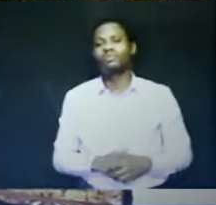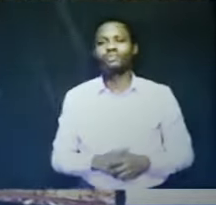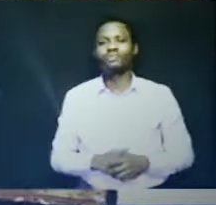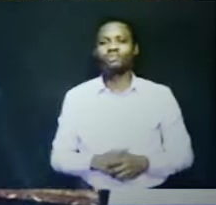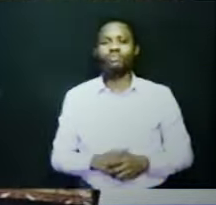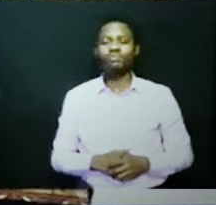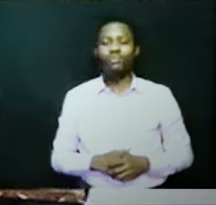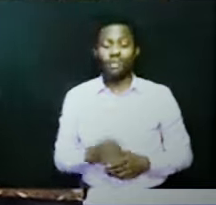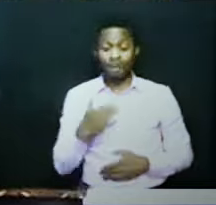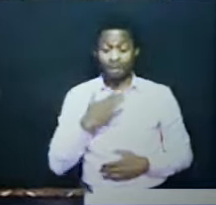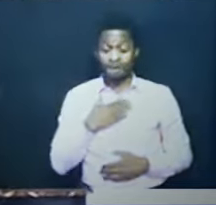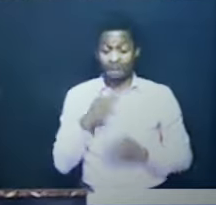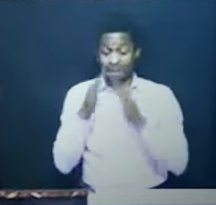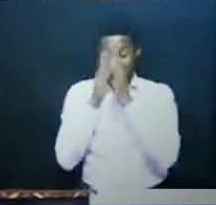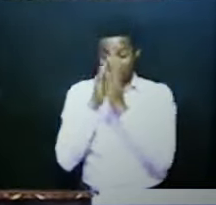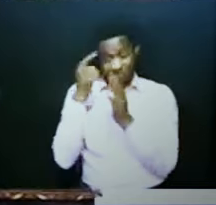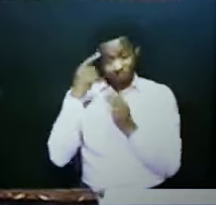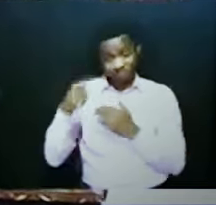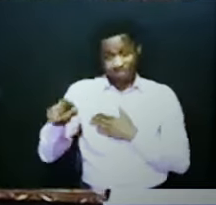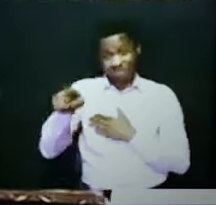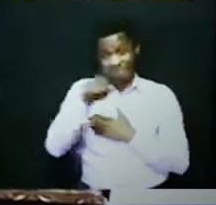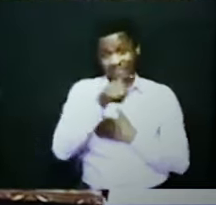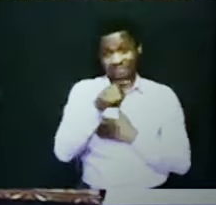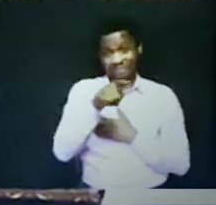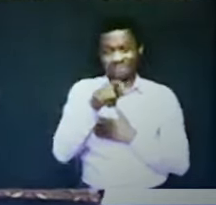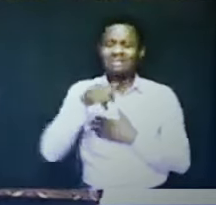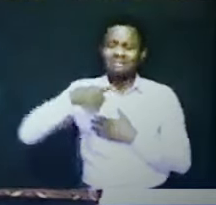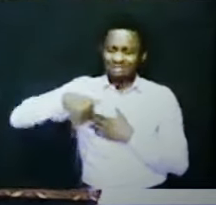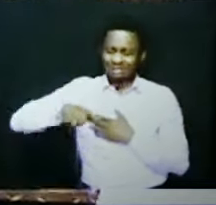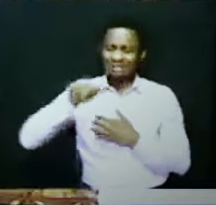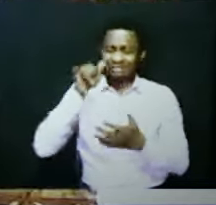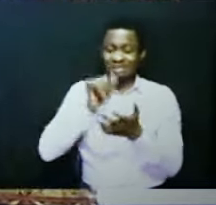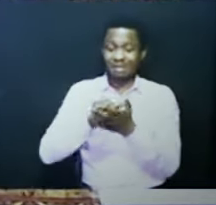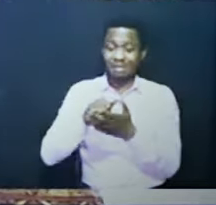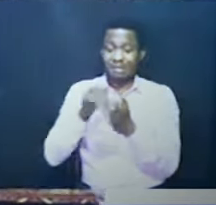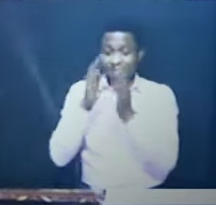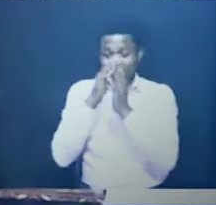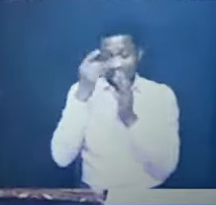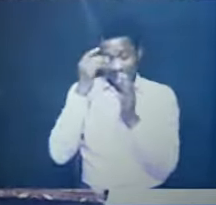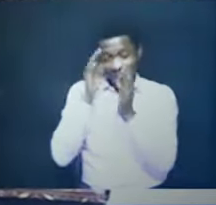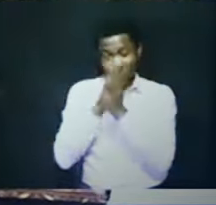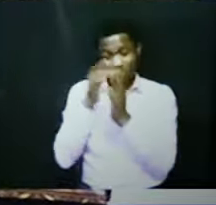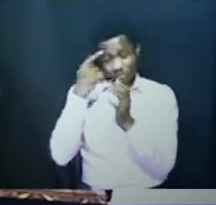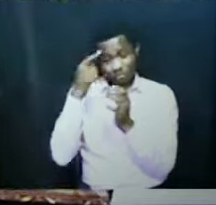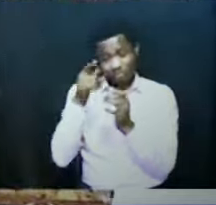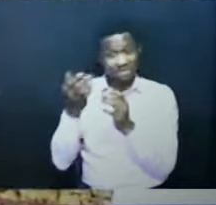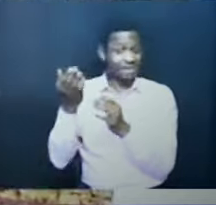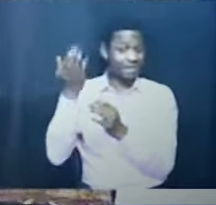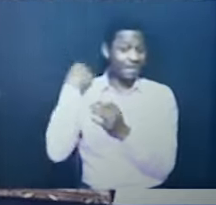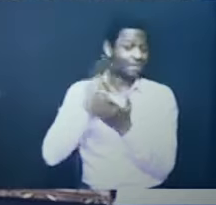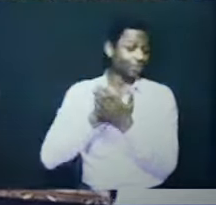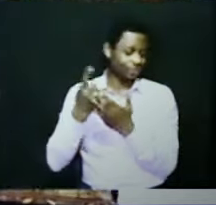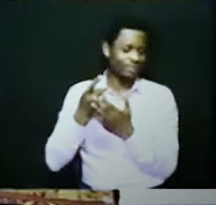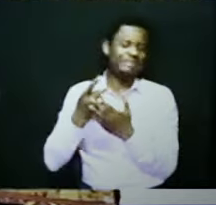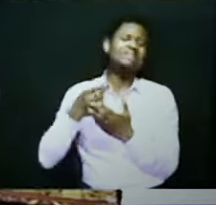My prayer for you is still the prayer I prayed last week. May